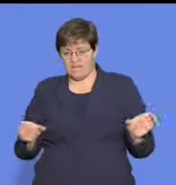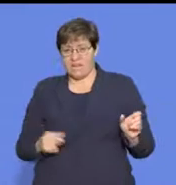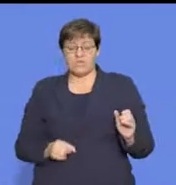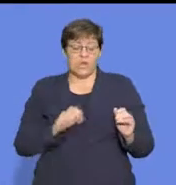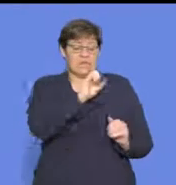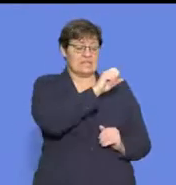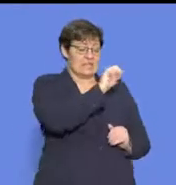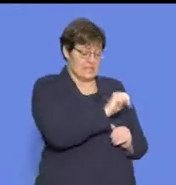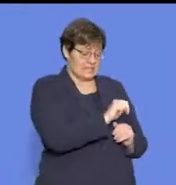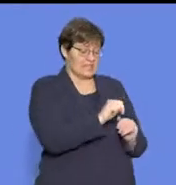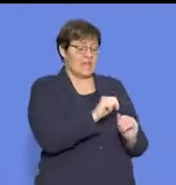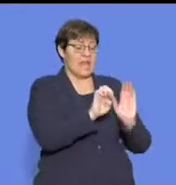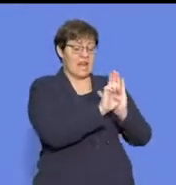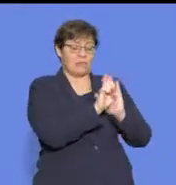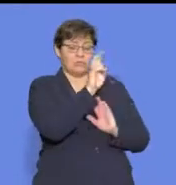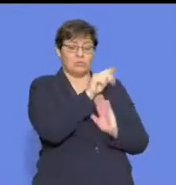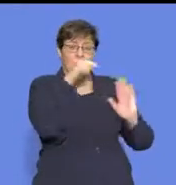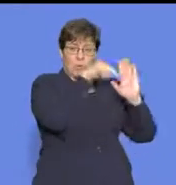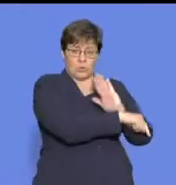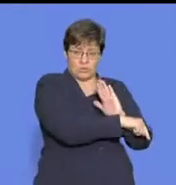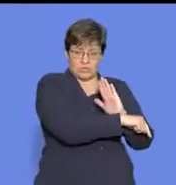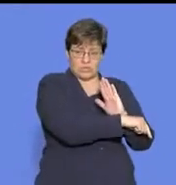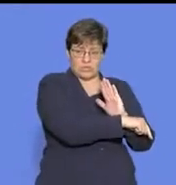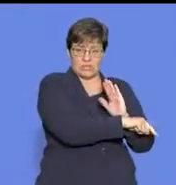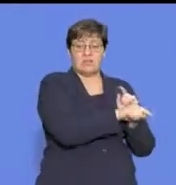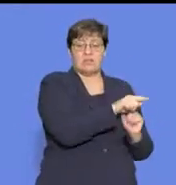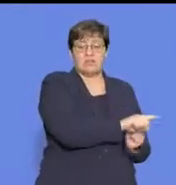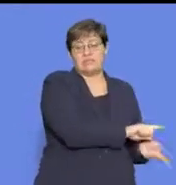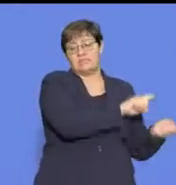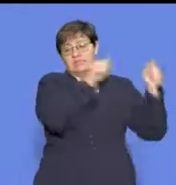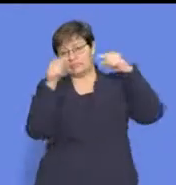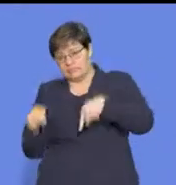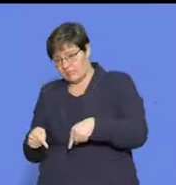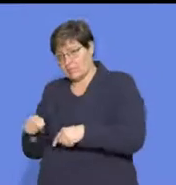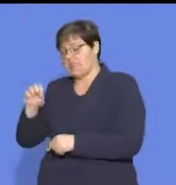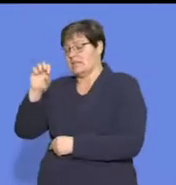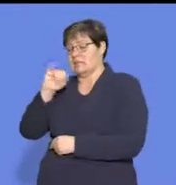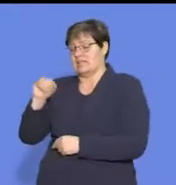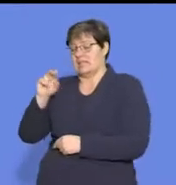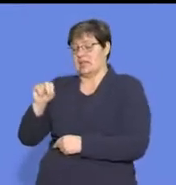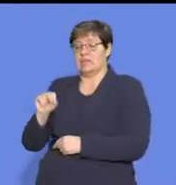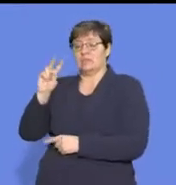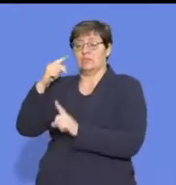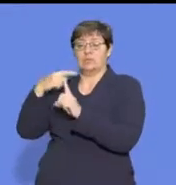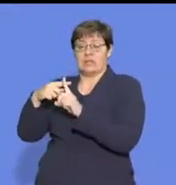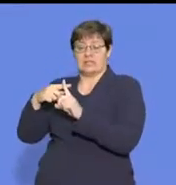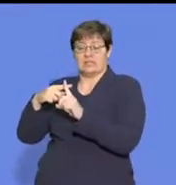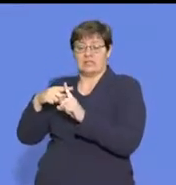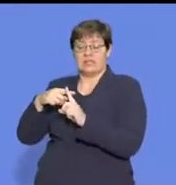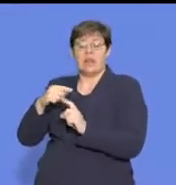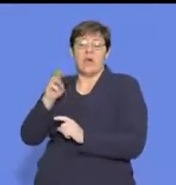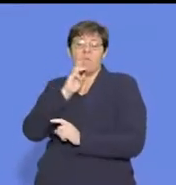zinc loses 2 electrons, those are the electrons there, to form zinc ions. This is therefore called